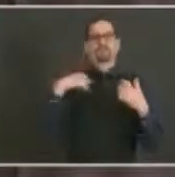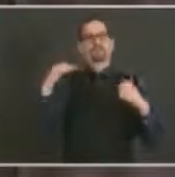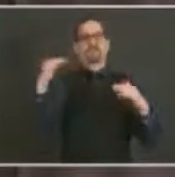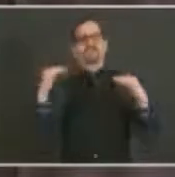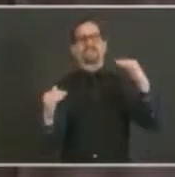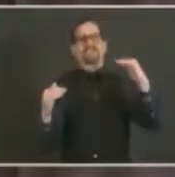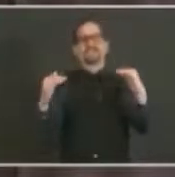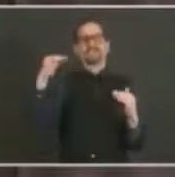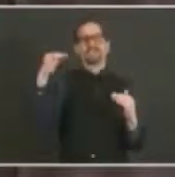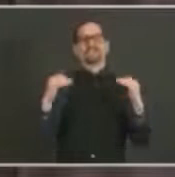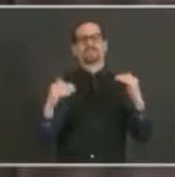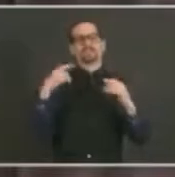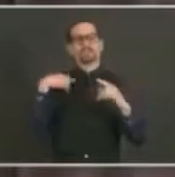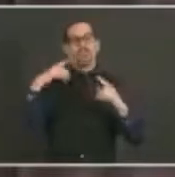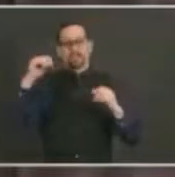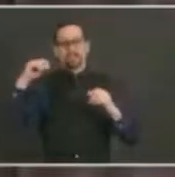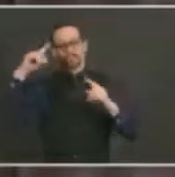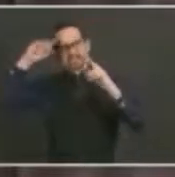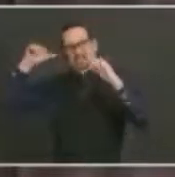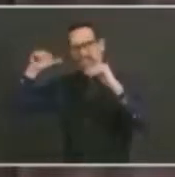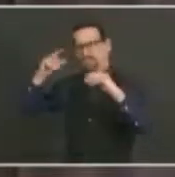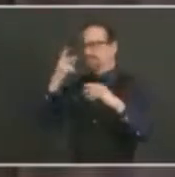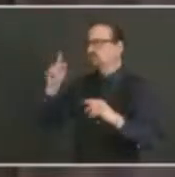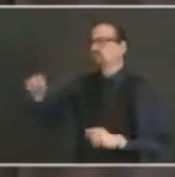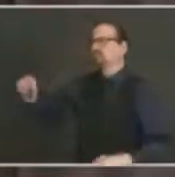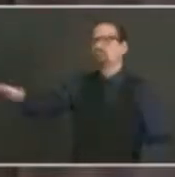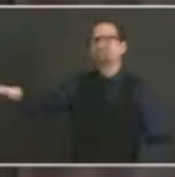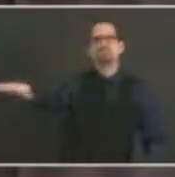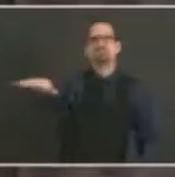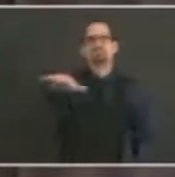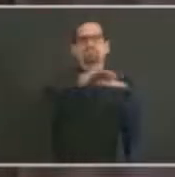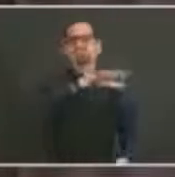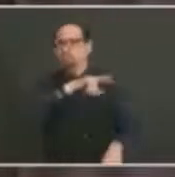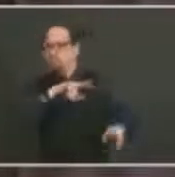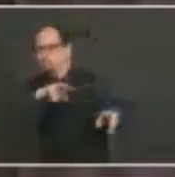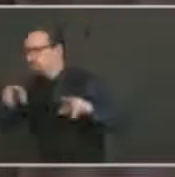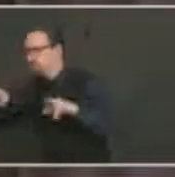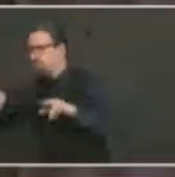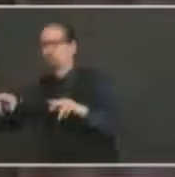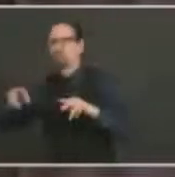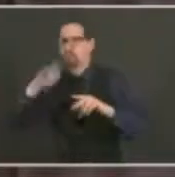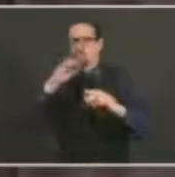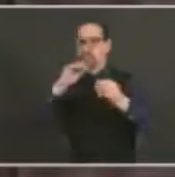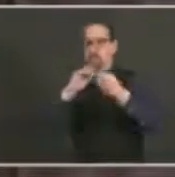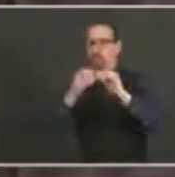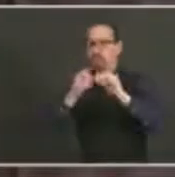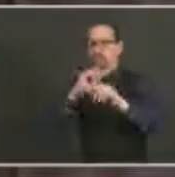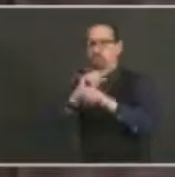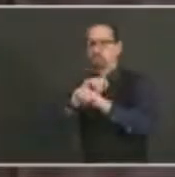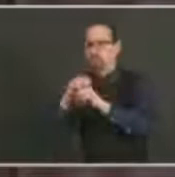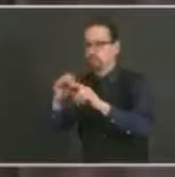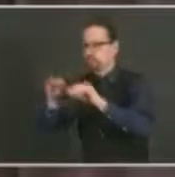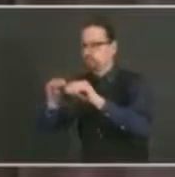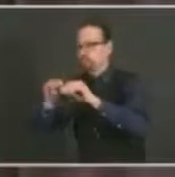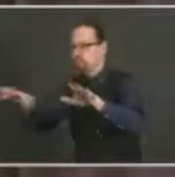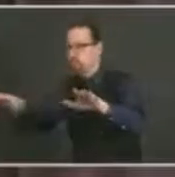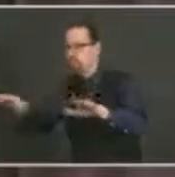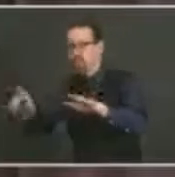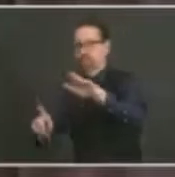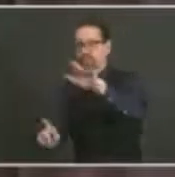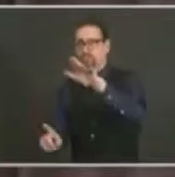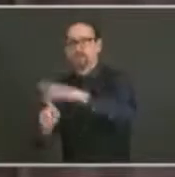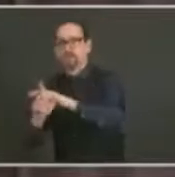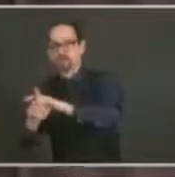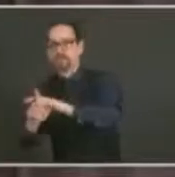as we see spread of cases, increased outbreaks, evidence that we have a more